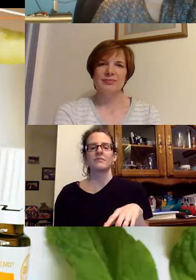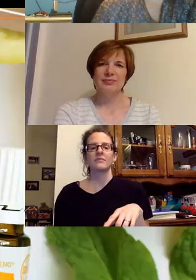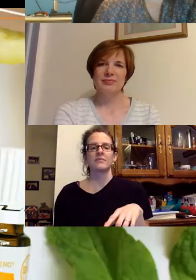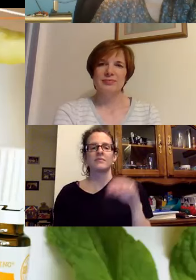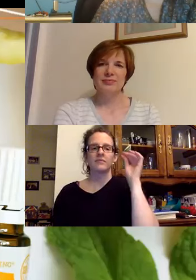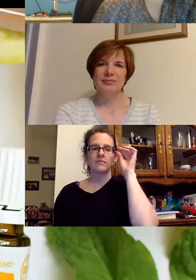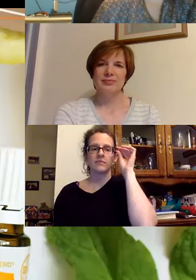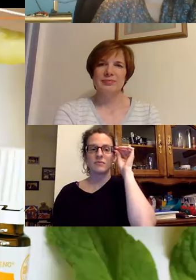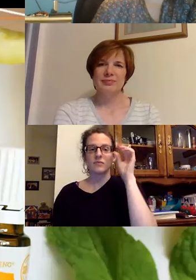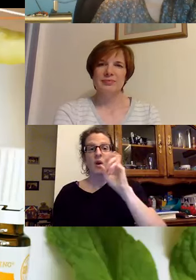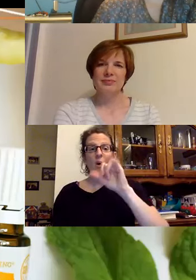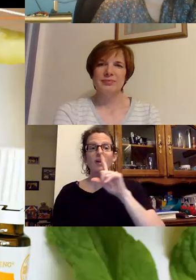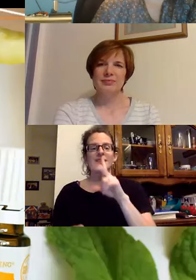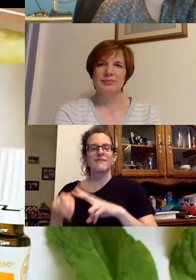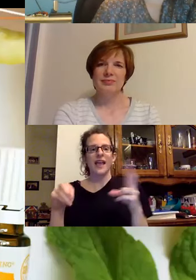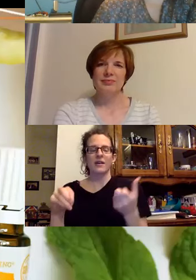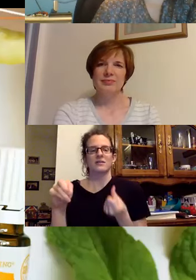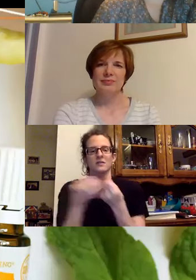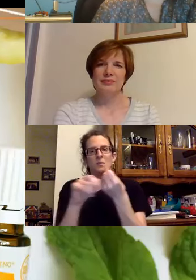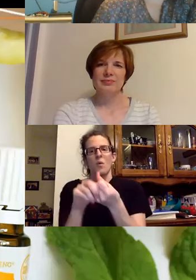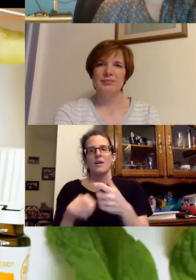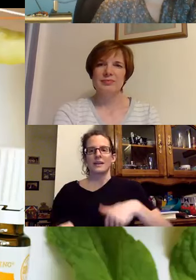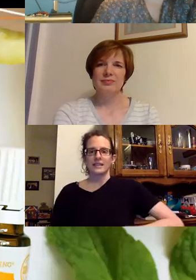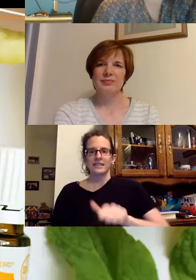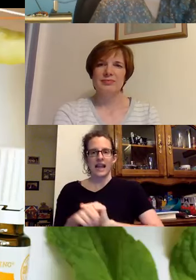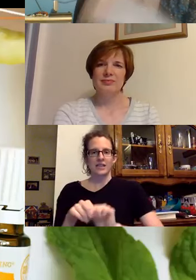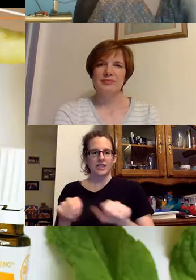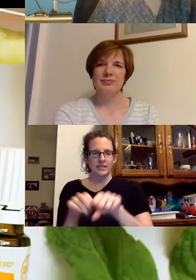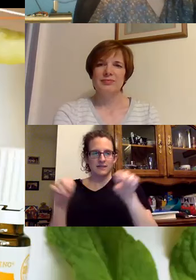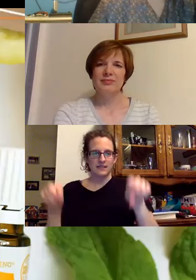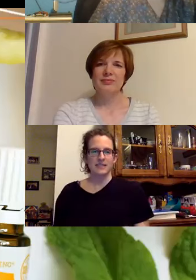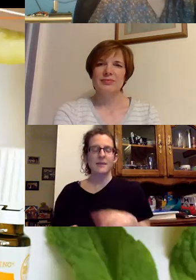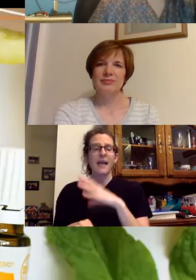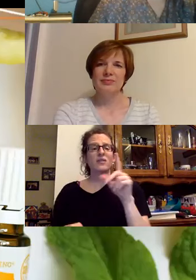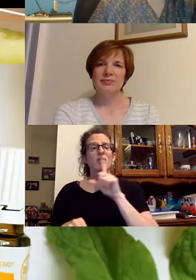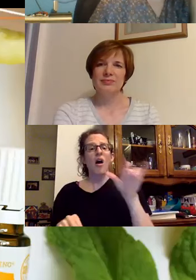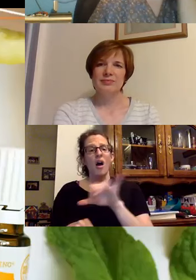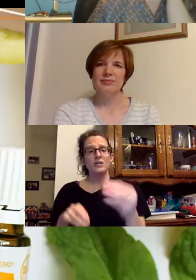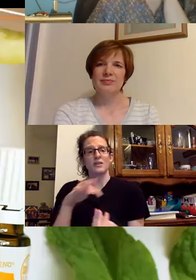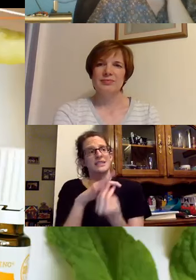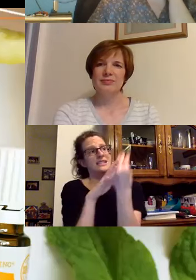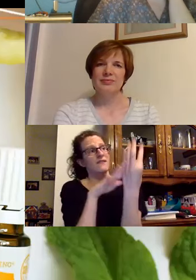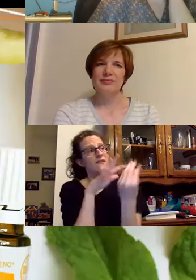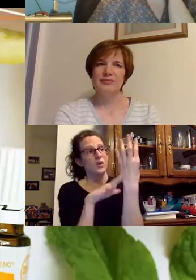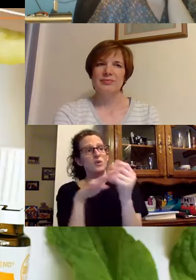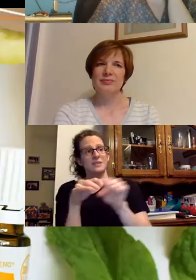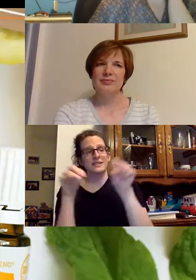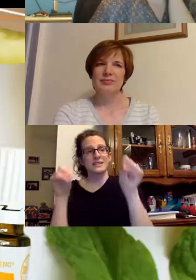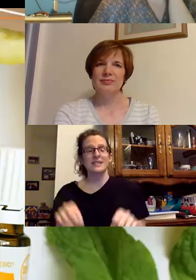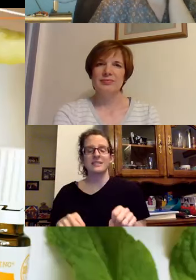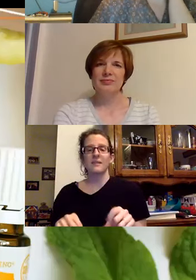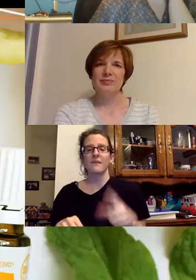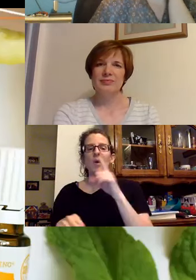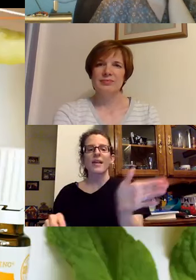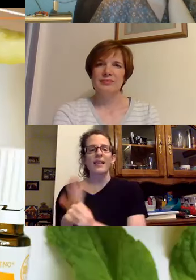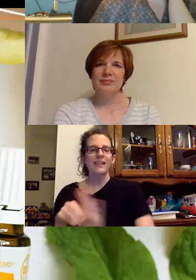very supportive of the digestive system. And you can also diffuse Citrus Fresh Vitality just for that clean,